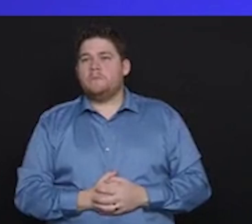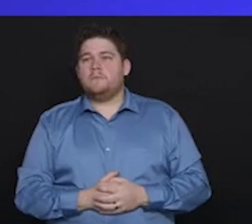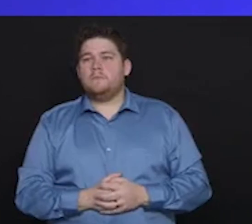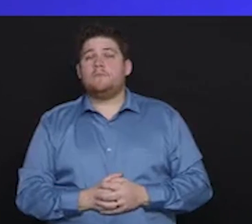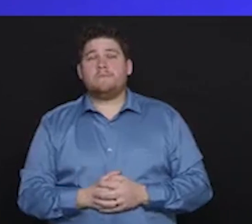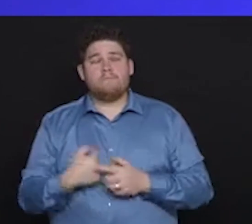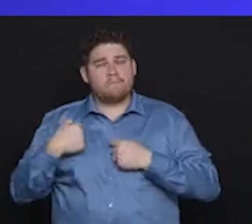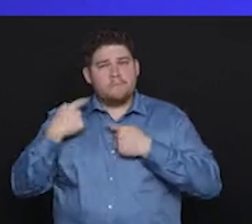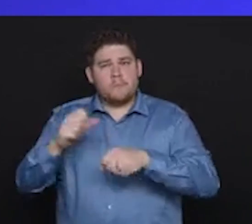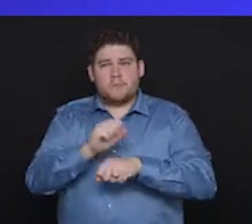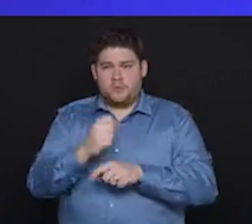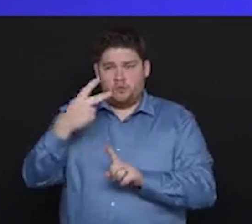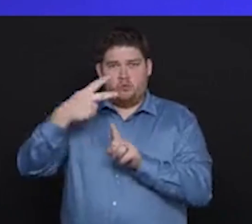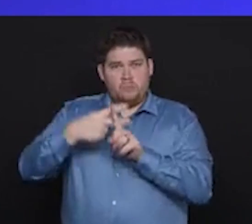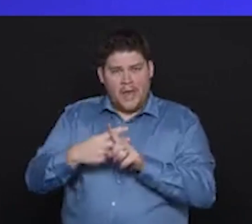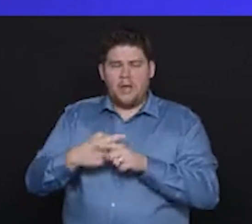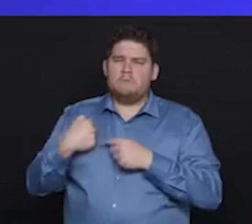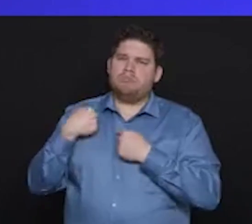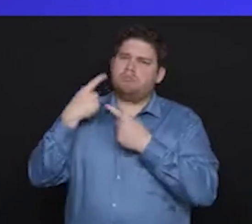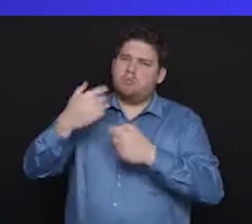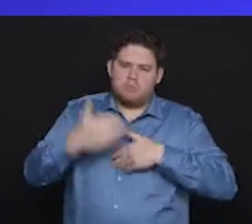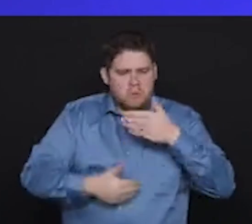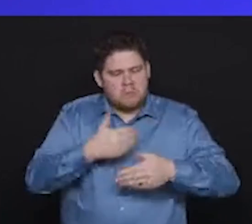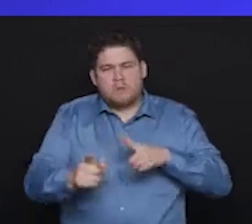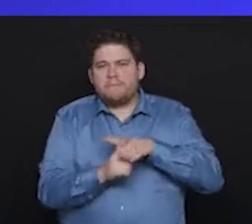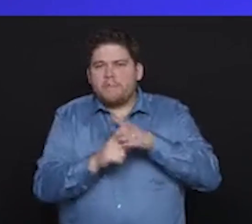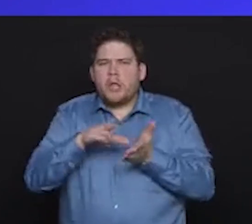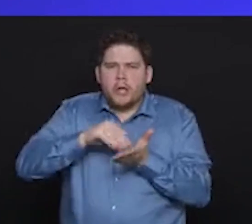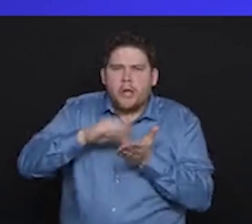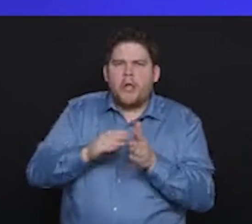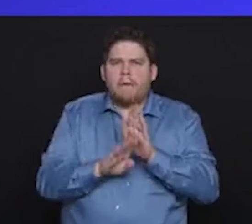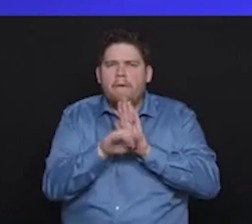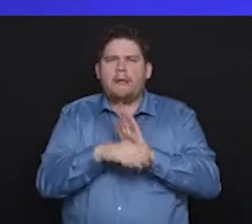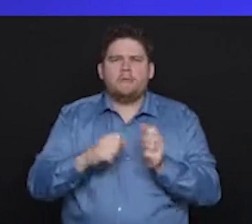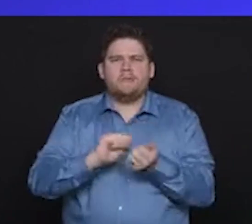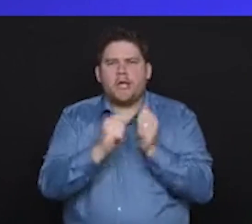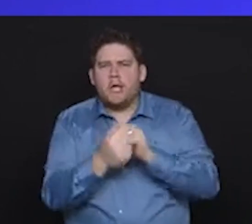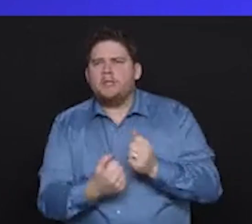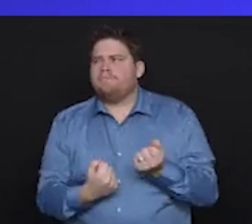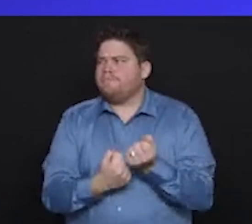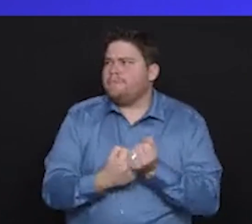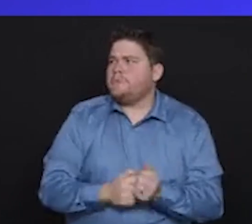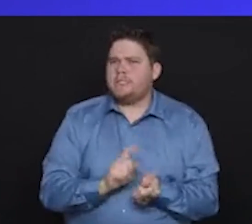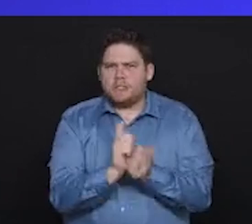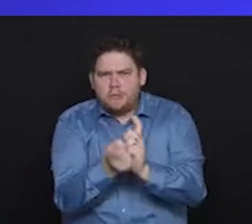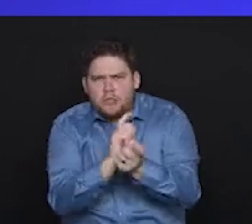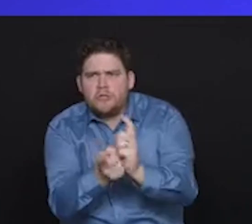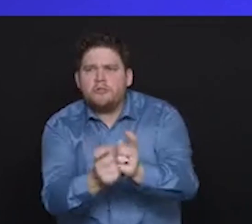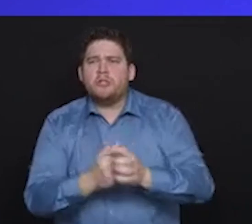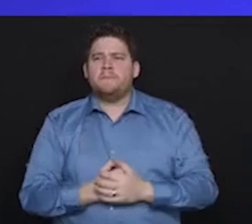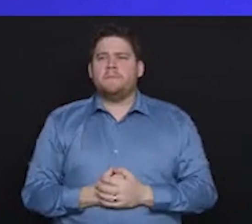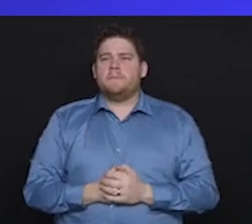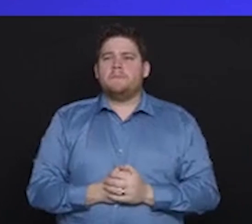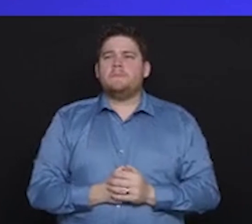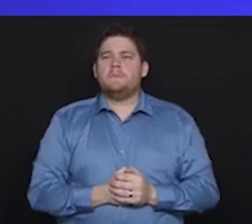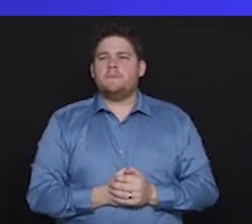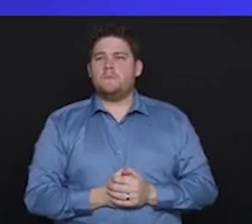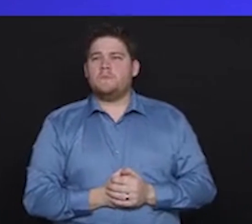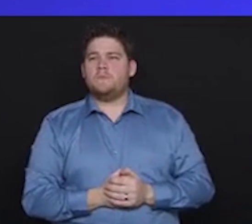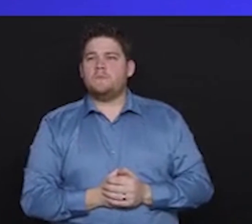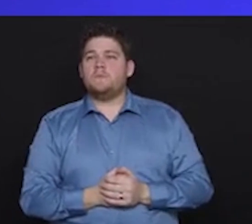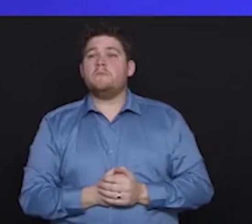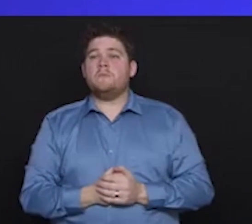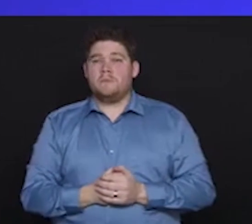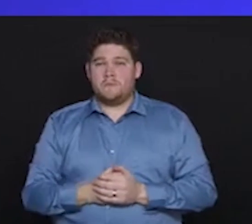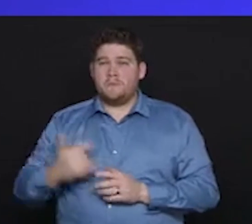the initial, mostly travel-related cases and breaking up links of transmission, all of that was